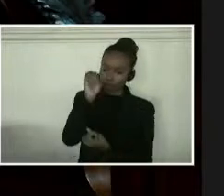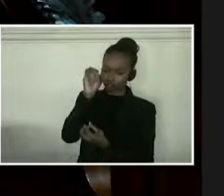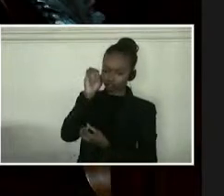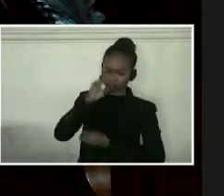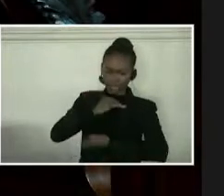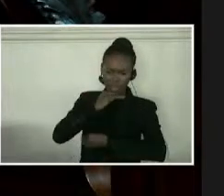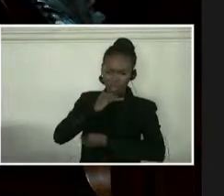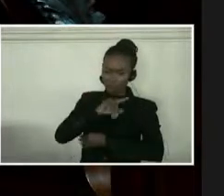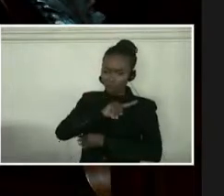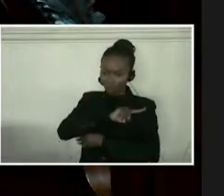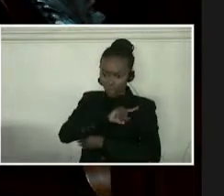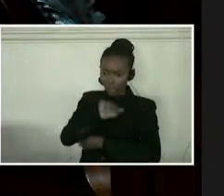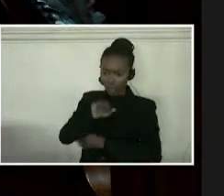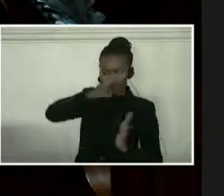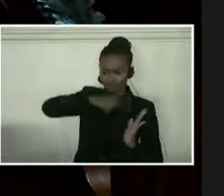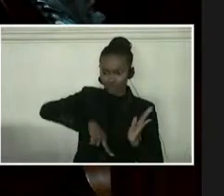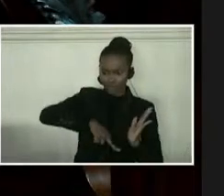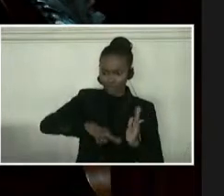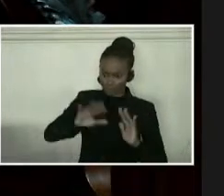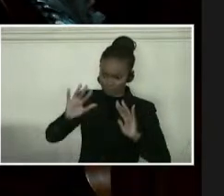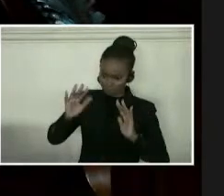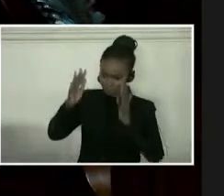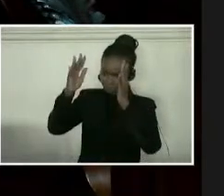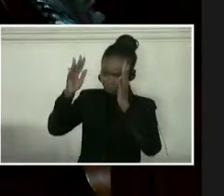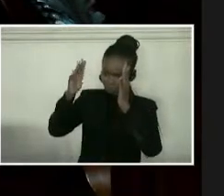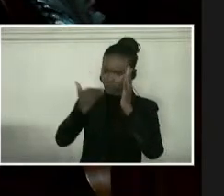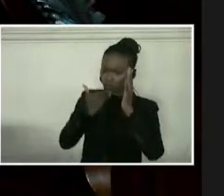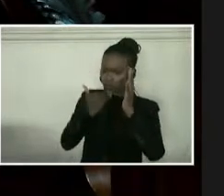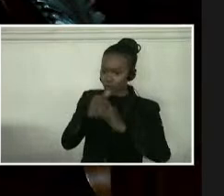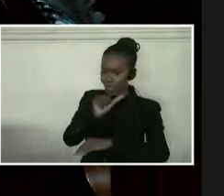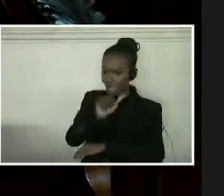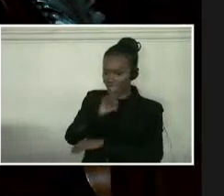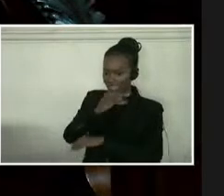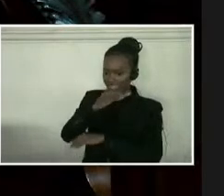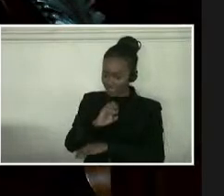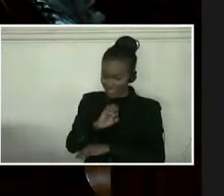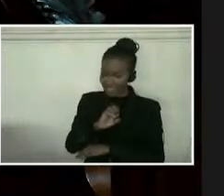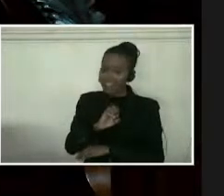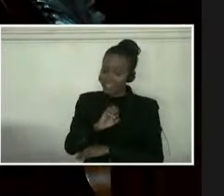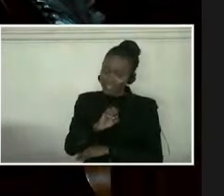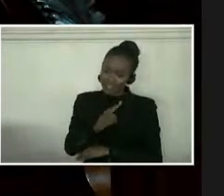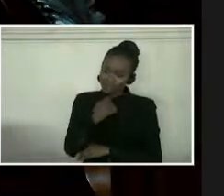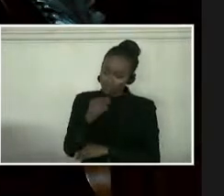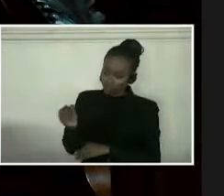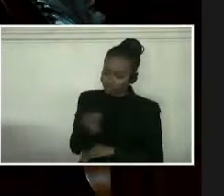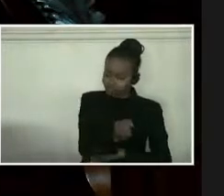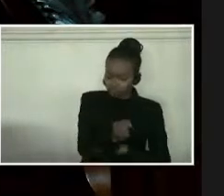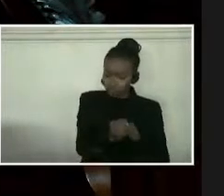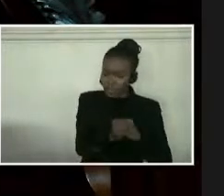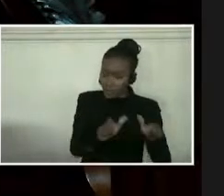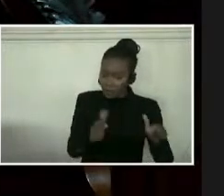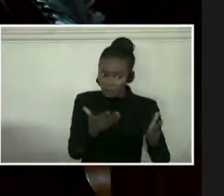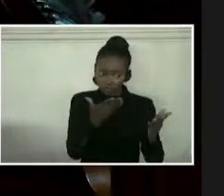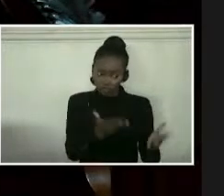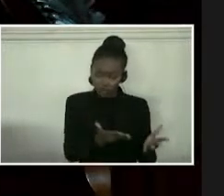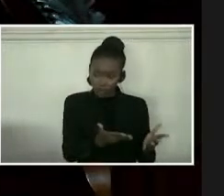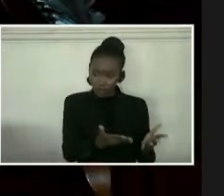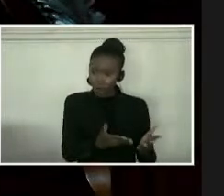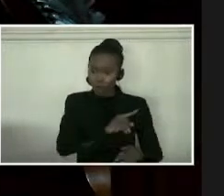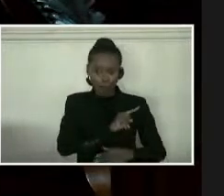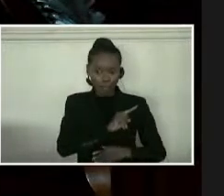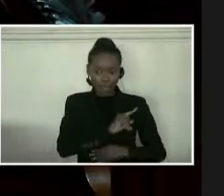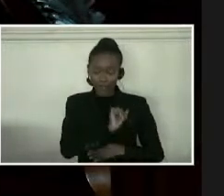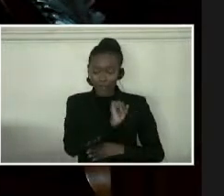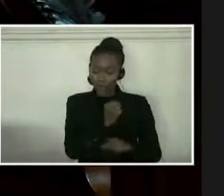house and i applaud the african national congress for deploying people like yourself in terms of sitting in that particular